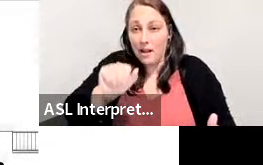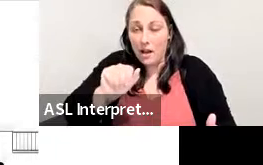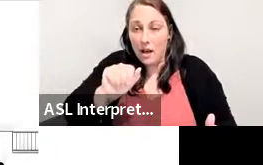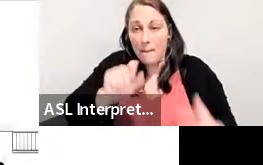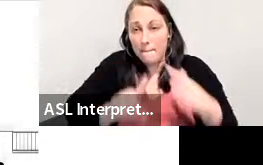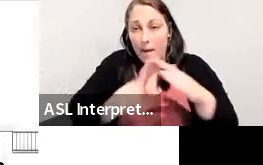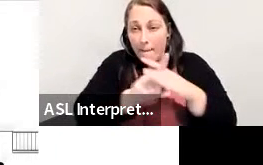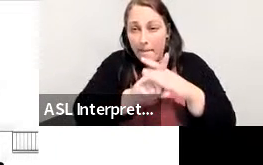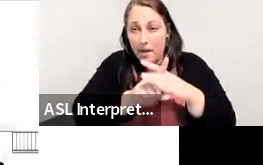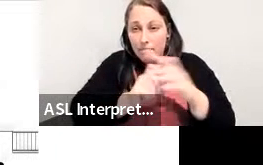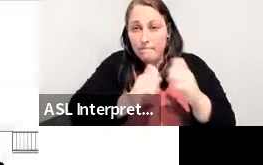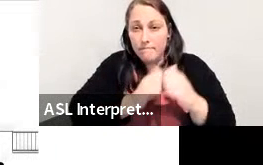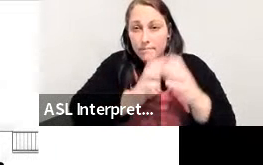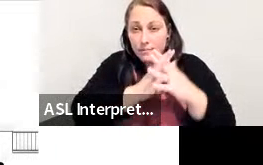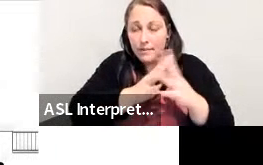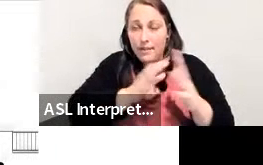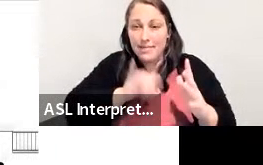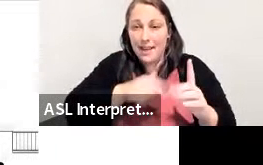I think, isn't it?